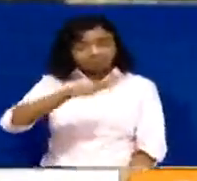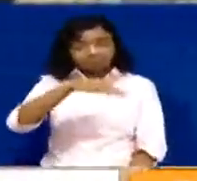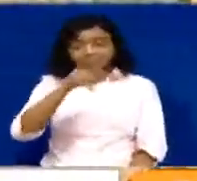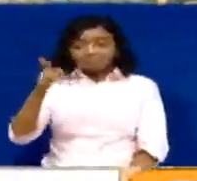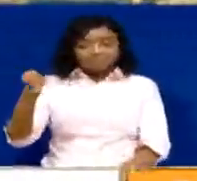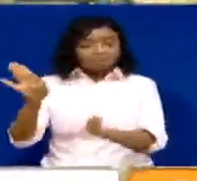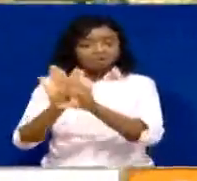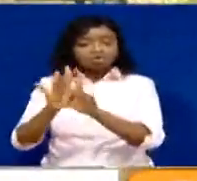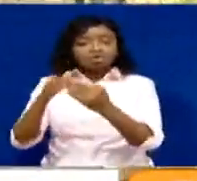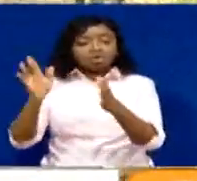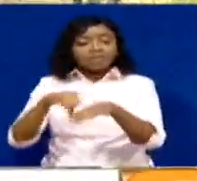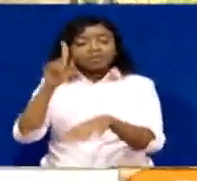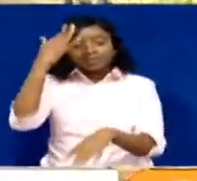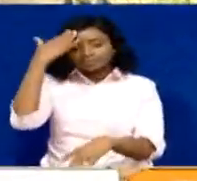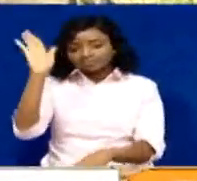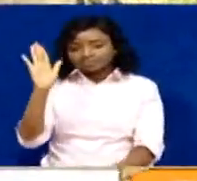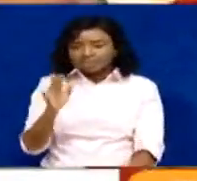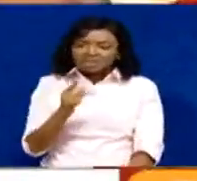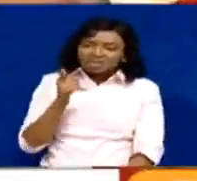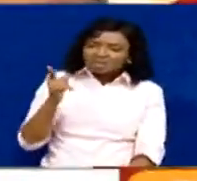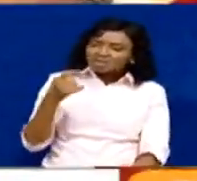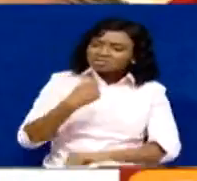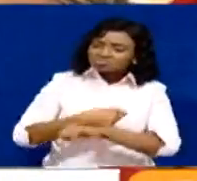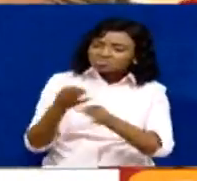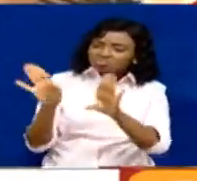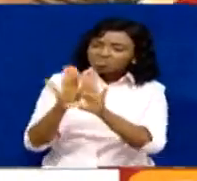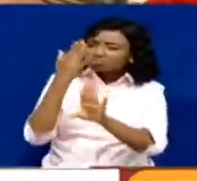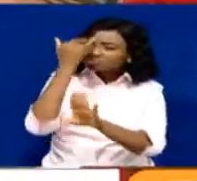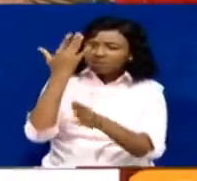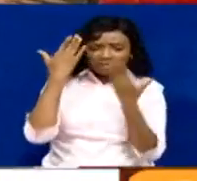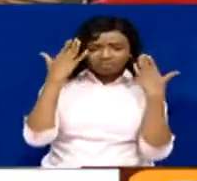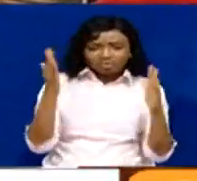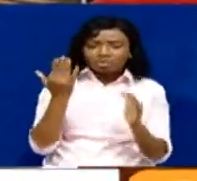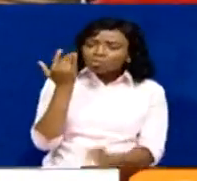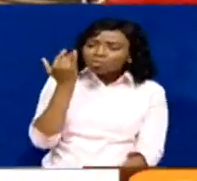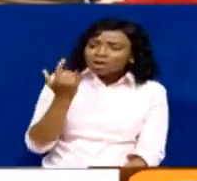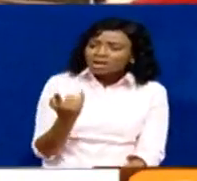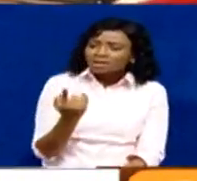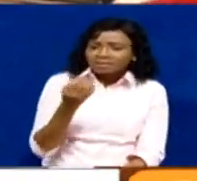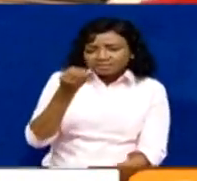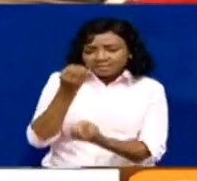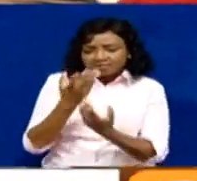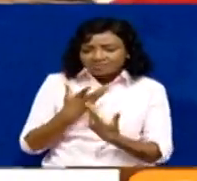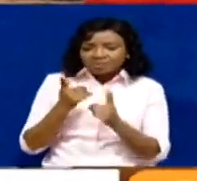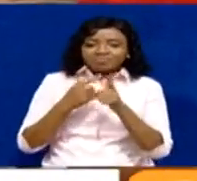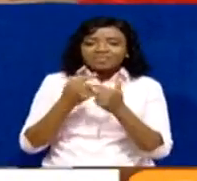been closed indefinitely. Shule hatujui reason ya kufungwa. Hiyo ndo tunataka kujua. Kwa nini shule inafungwa? Tunaambiwa